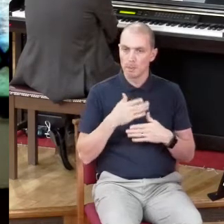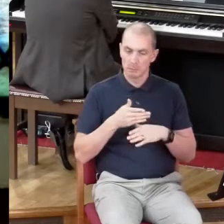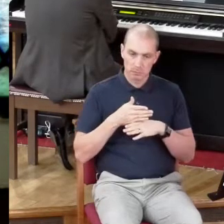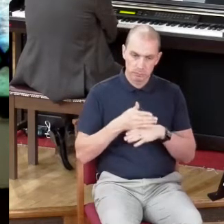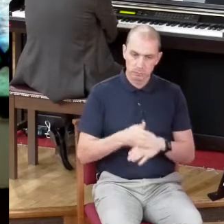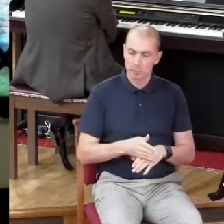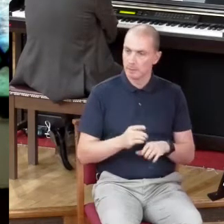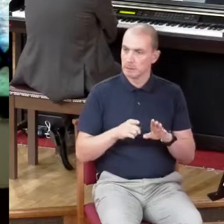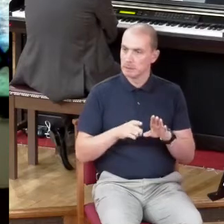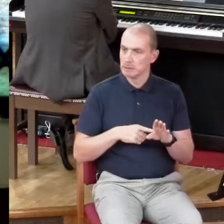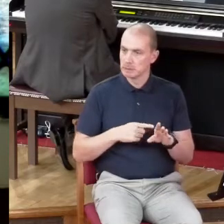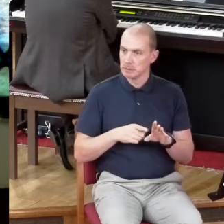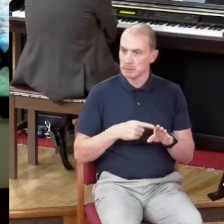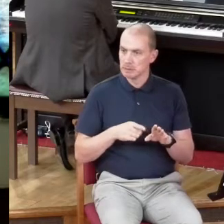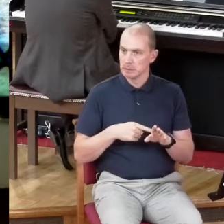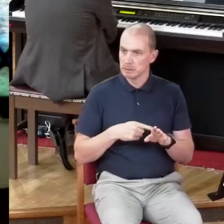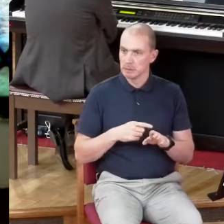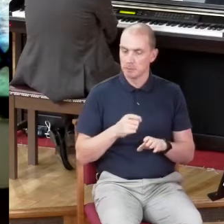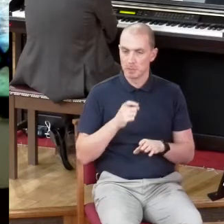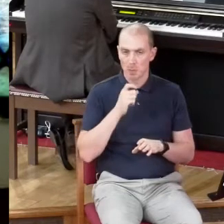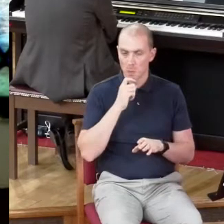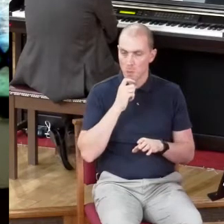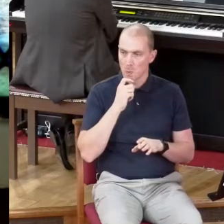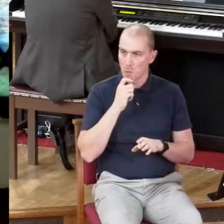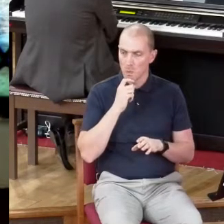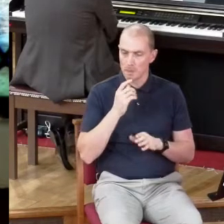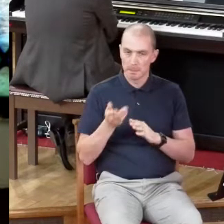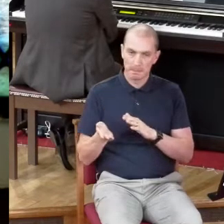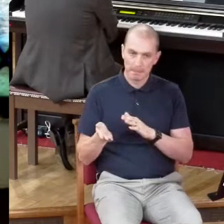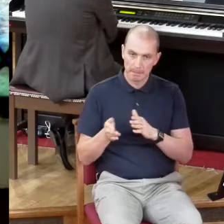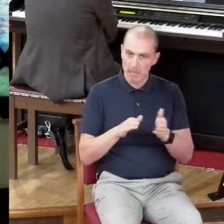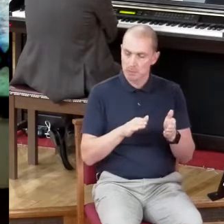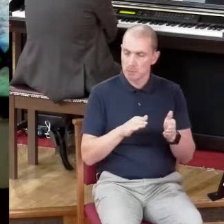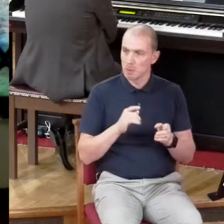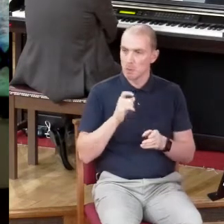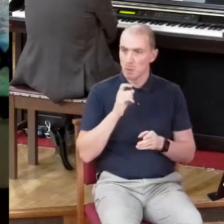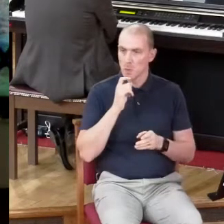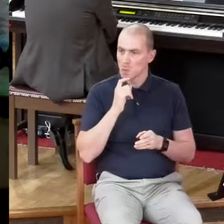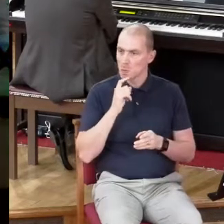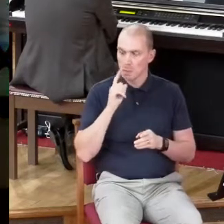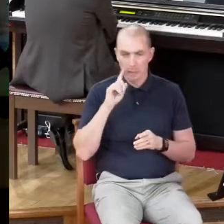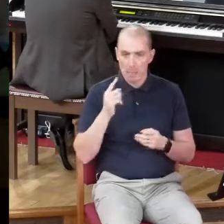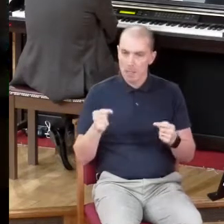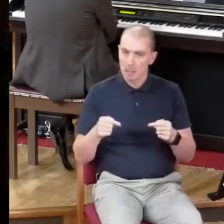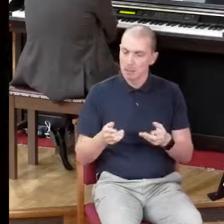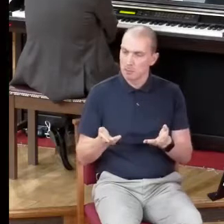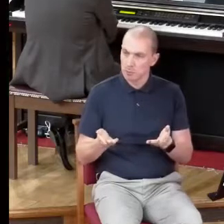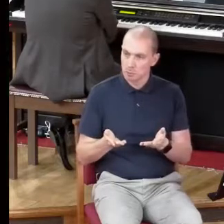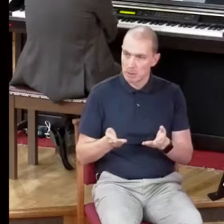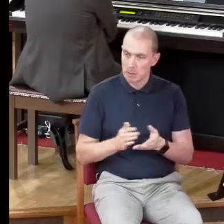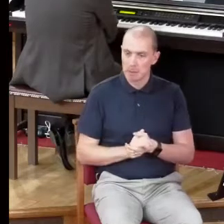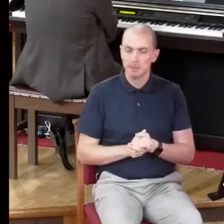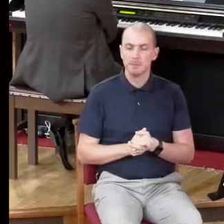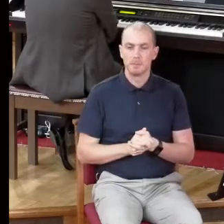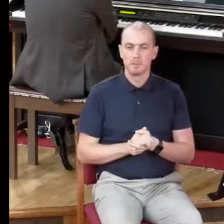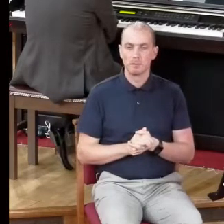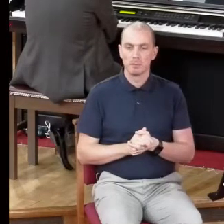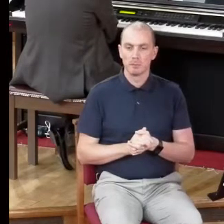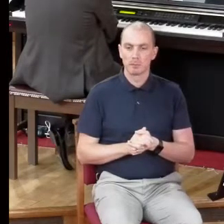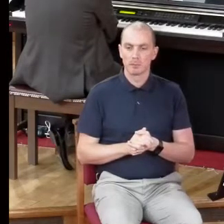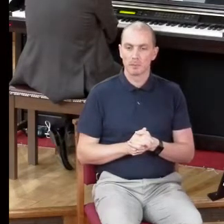and those who are no longer with us, those who are with us today, those we give thanks for and remember with great love